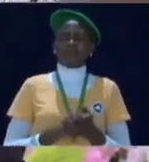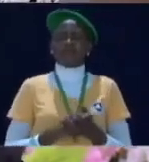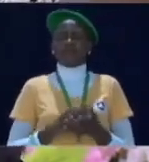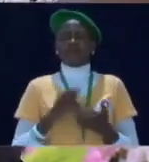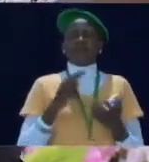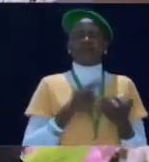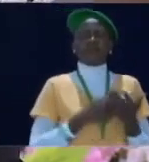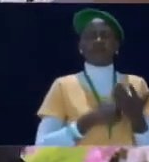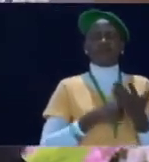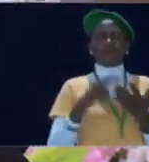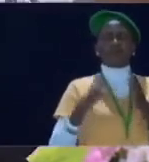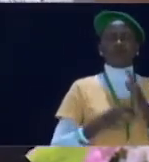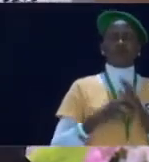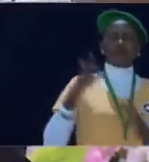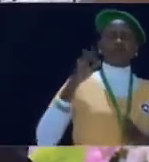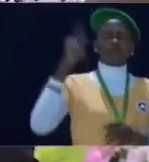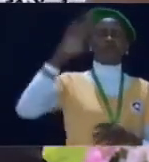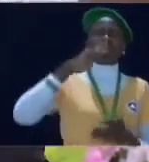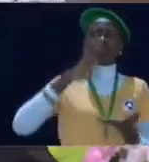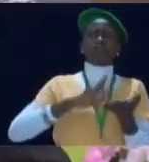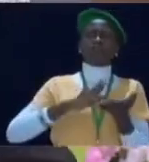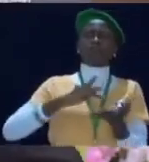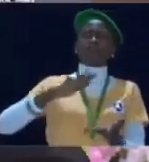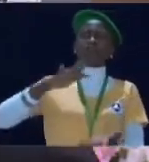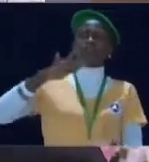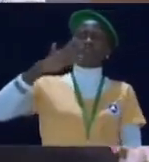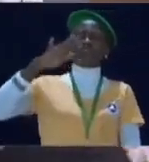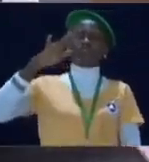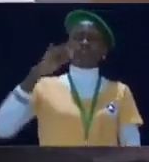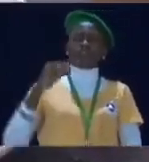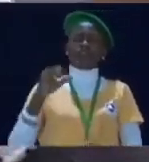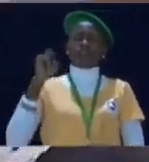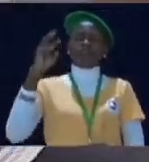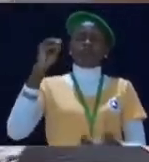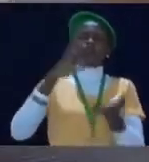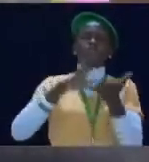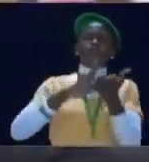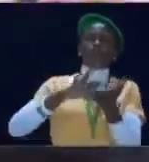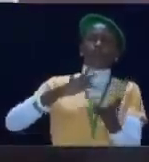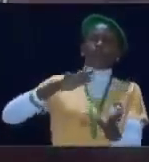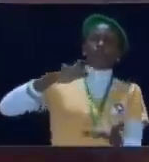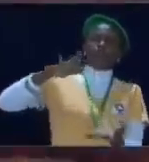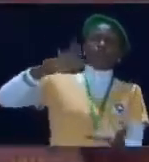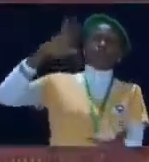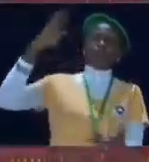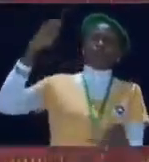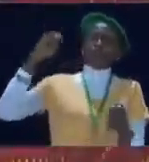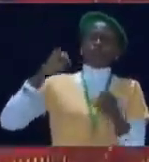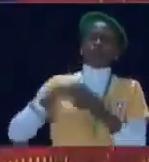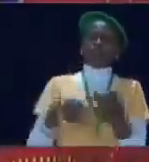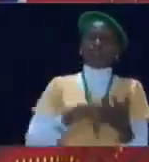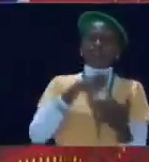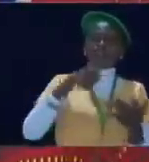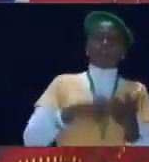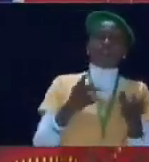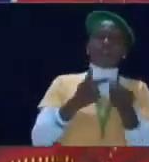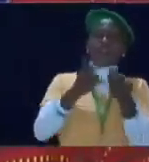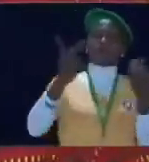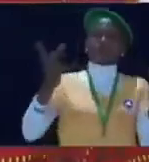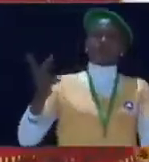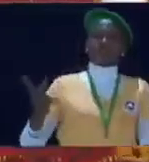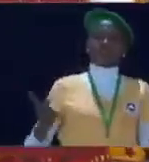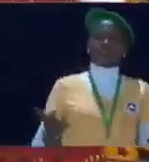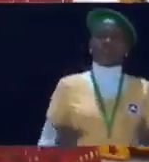Holy Ghost, you are glorious, so glorious in